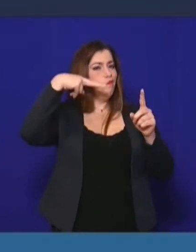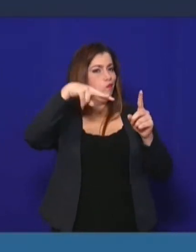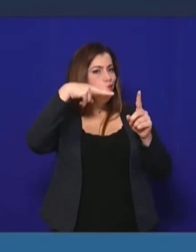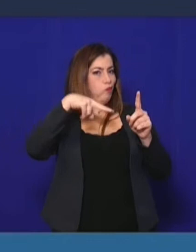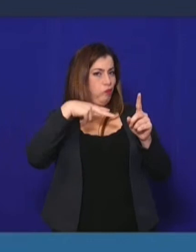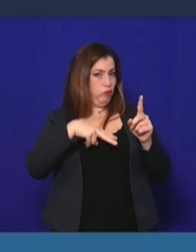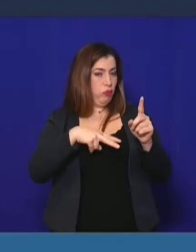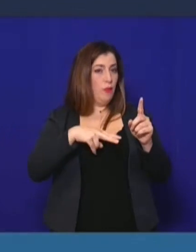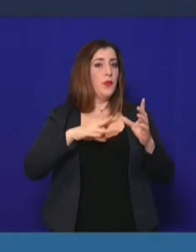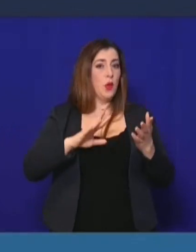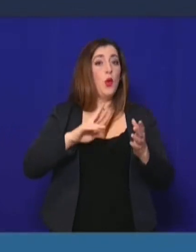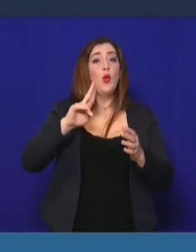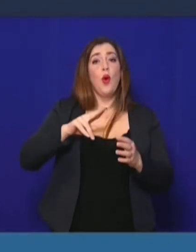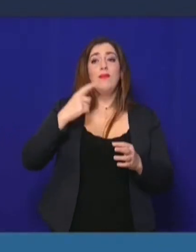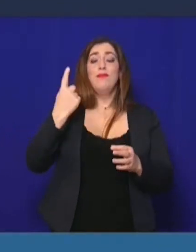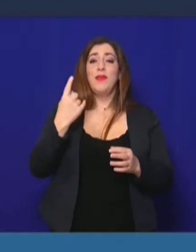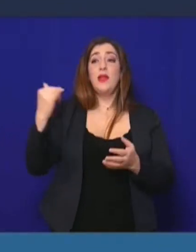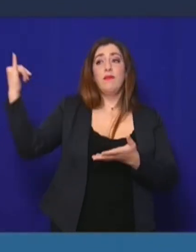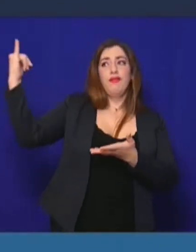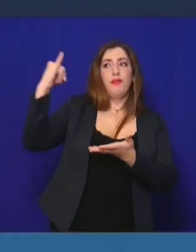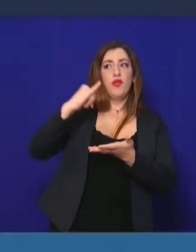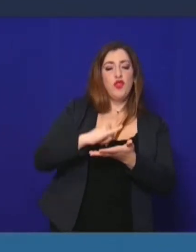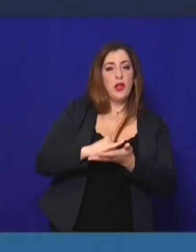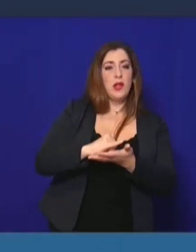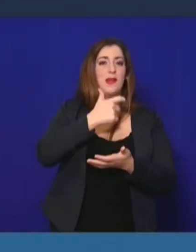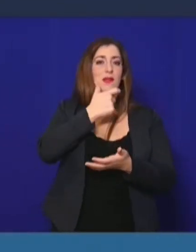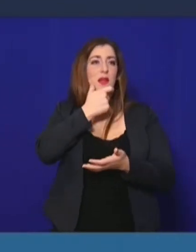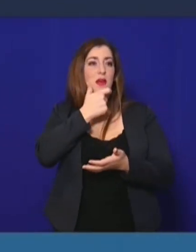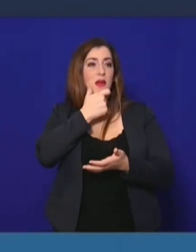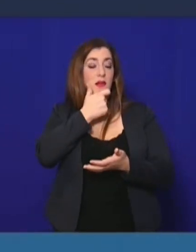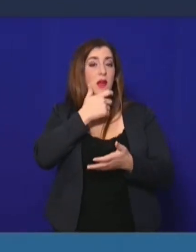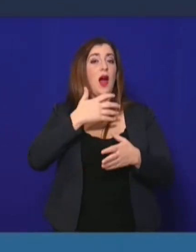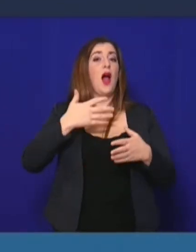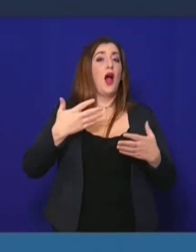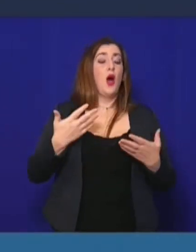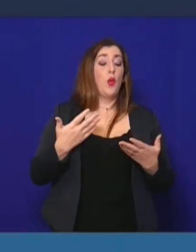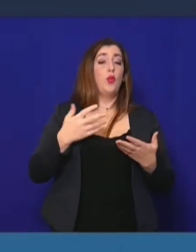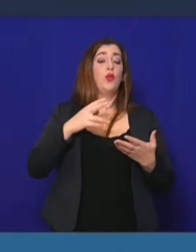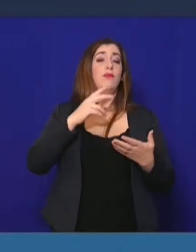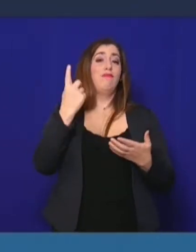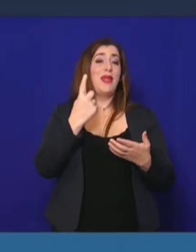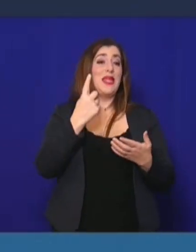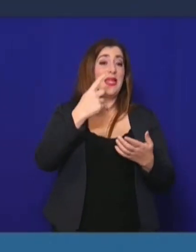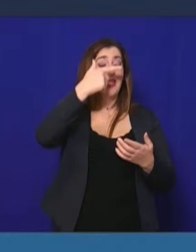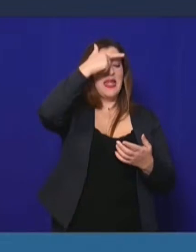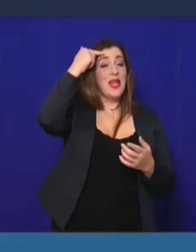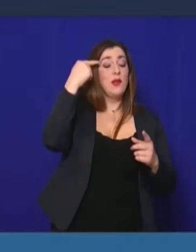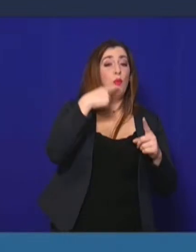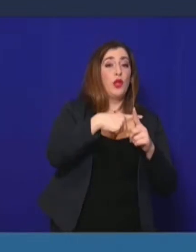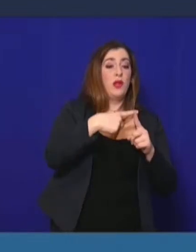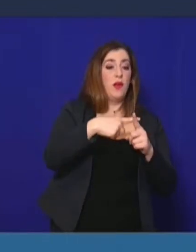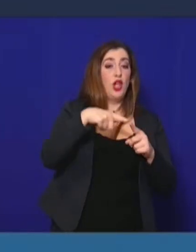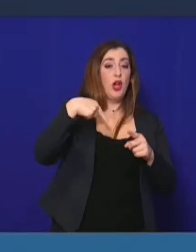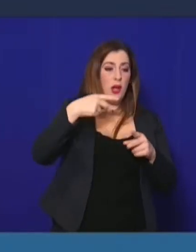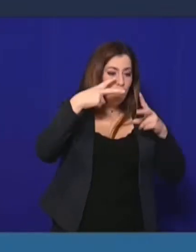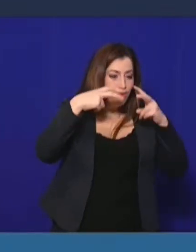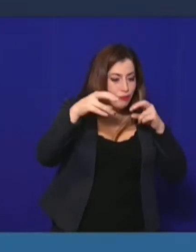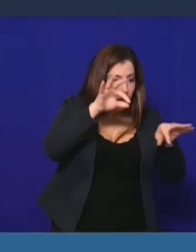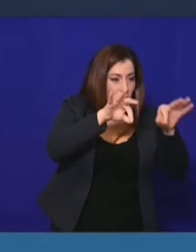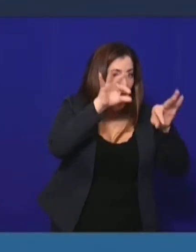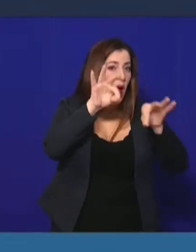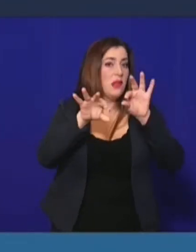ġew mill-Ingilterra u anka random sampling minn testijiet pożittivi oħrajn. U minn hemmhekk propju sibna